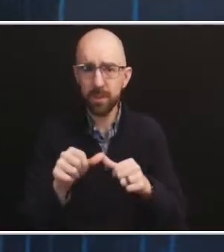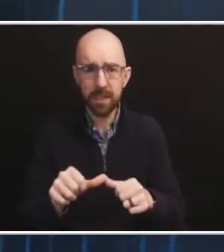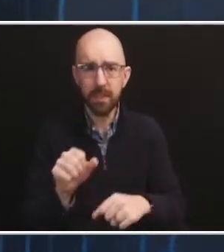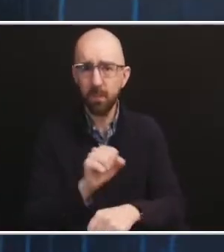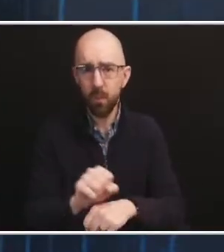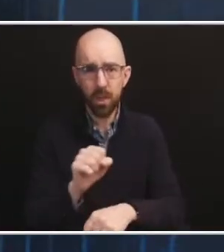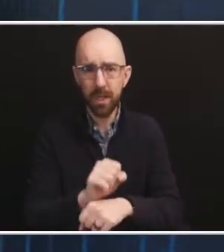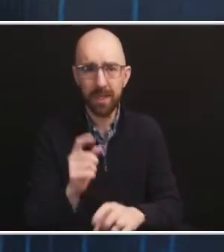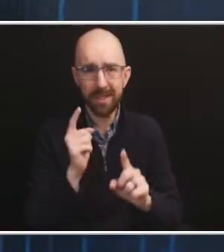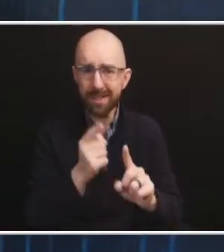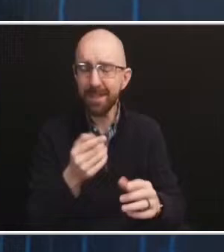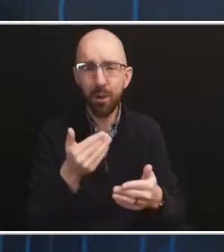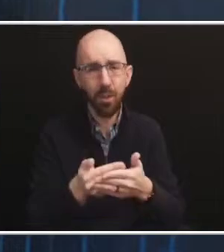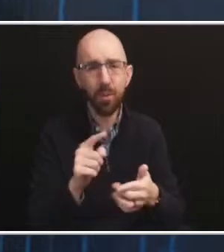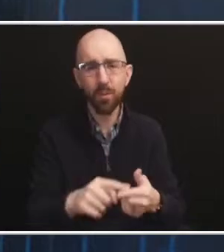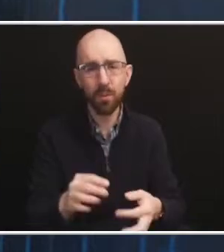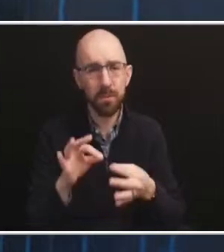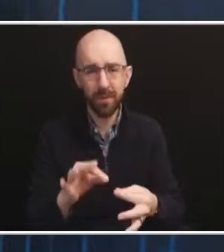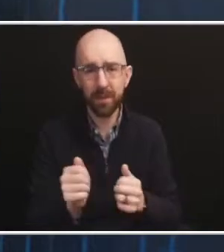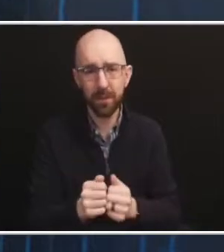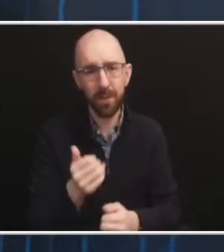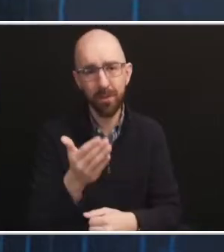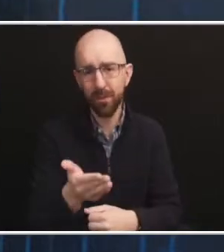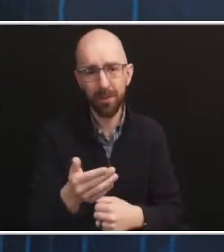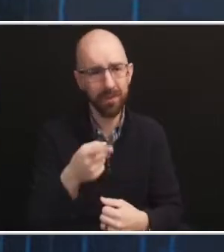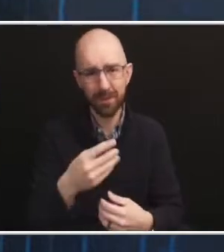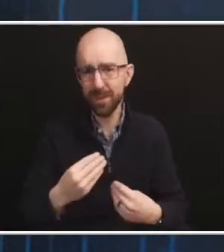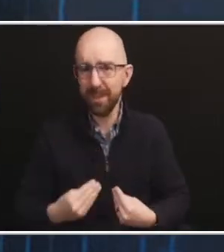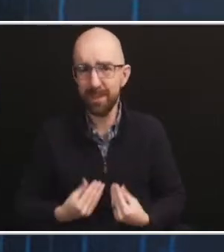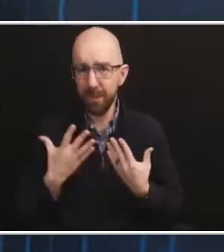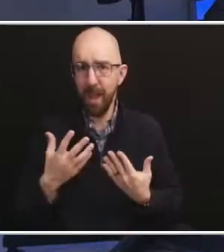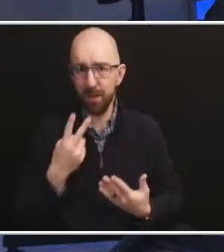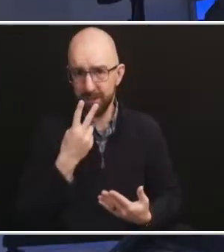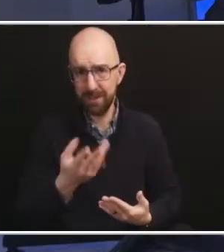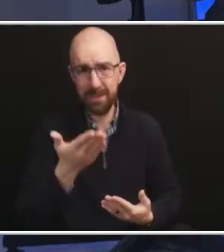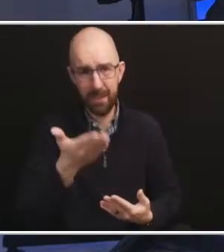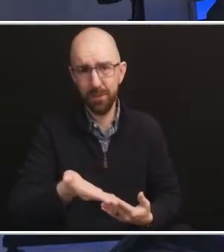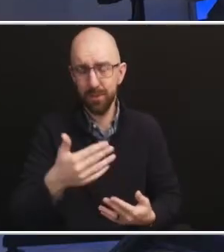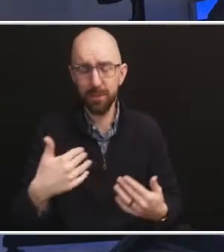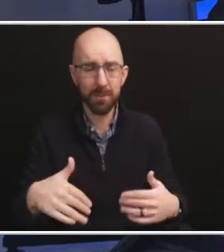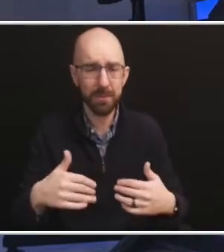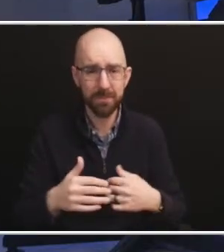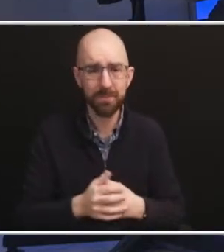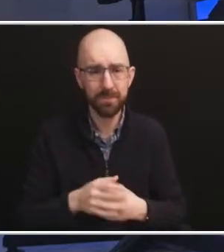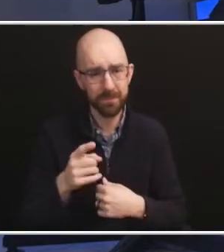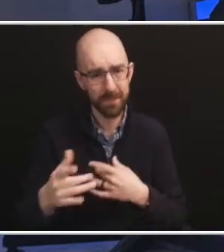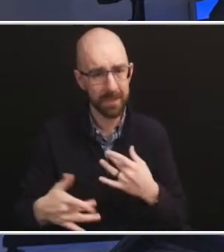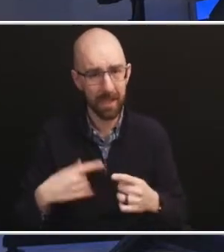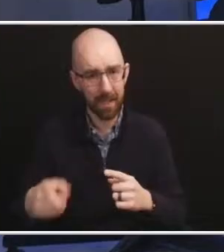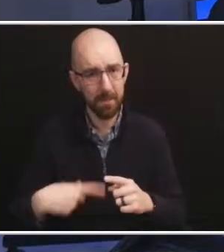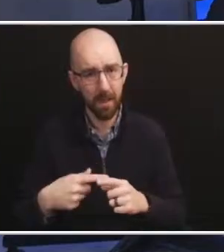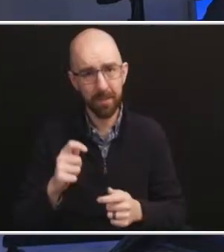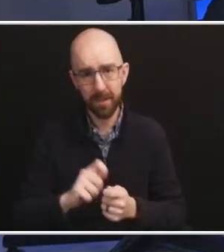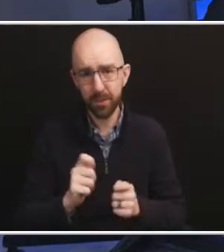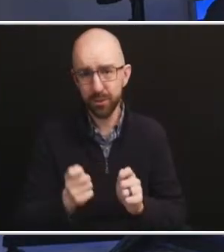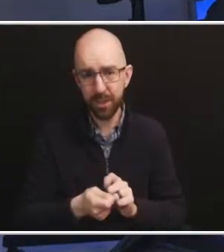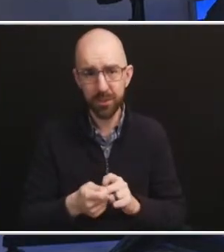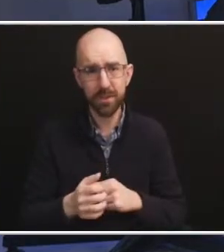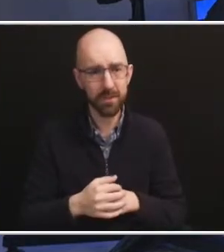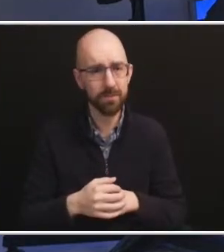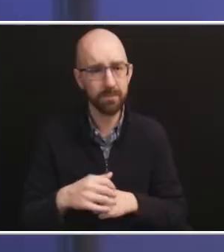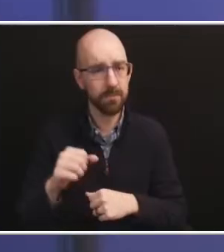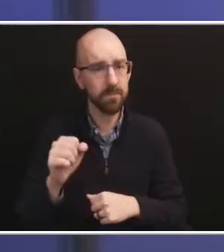as you can get with your health. And just very inspiring, honestly. Lon, have you been excited about these changes? Yeah, I'll